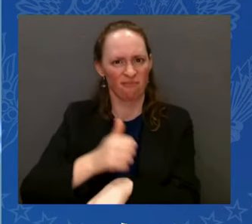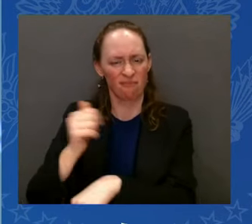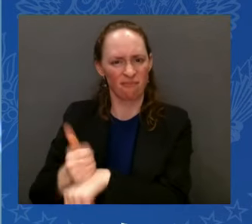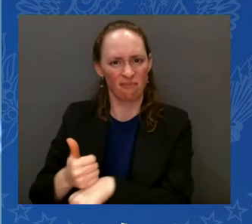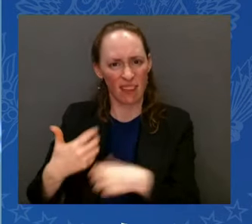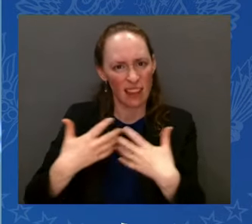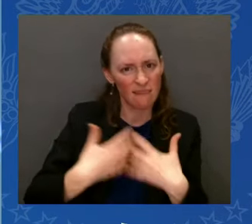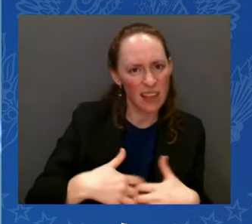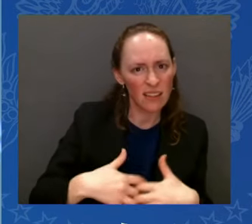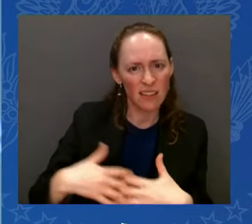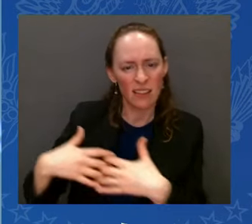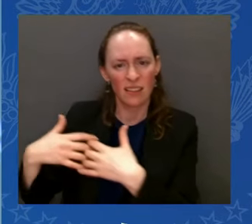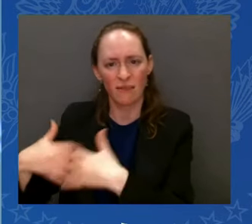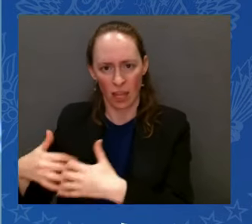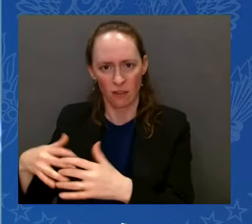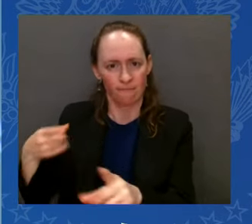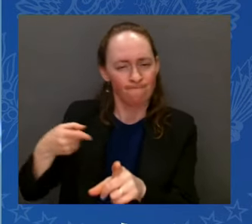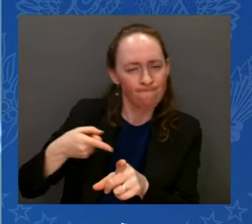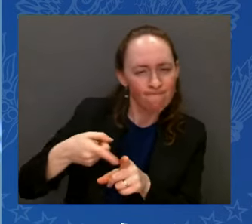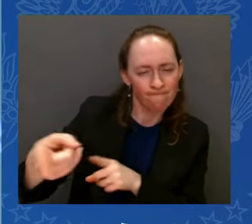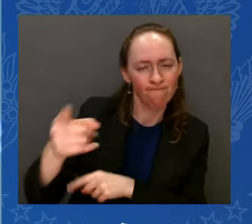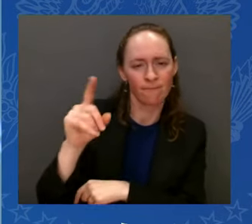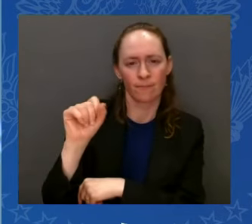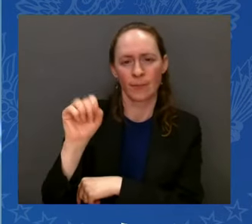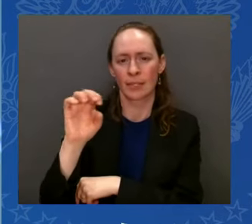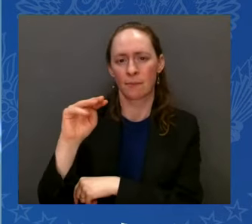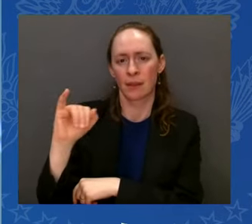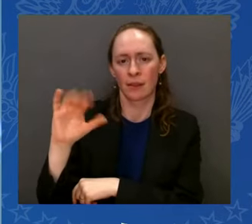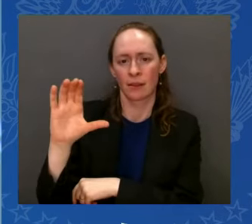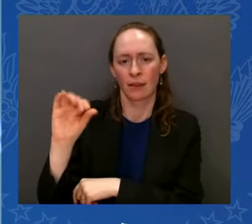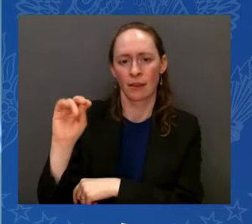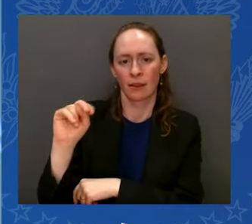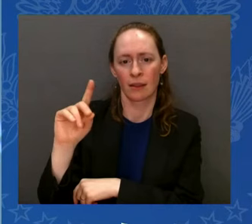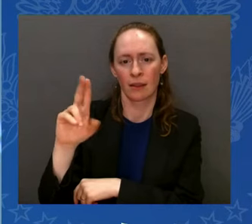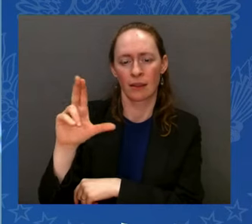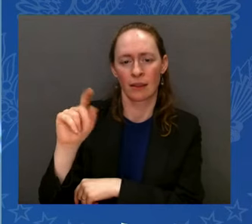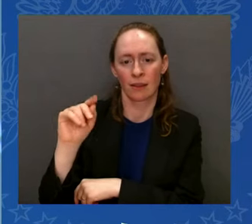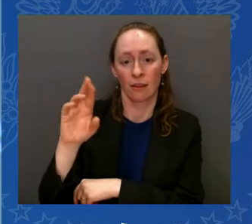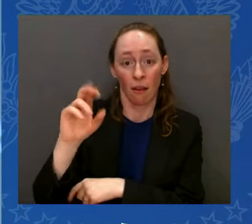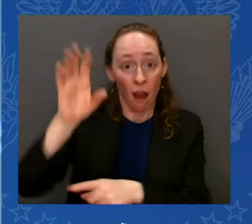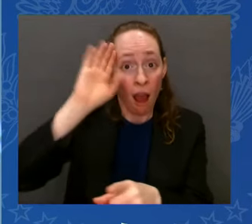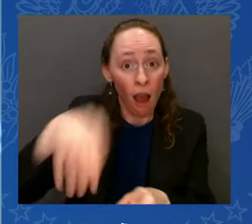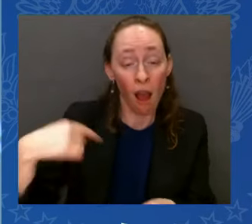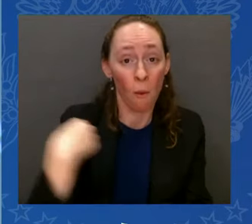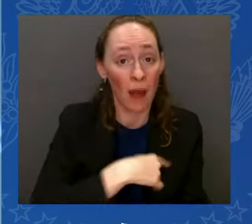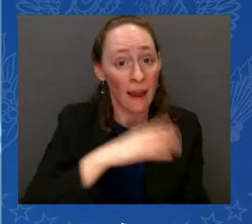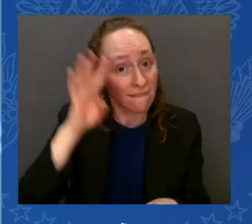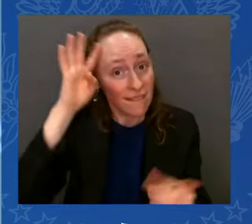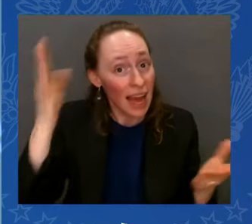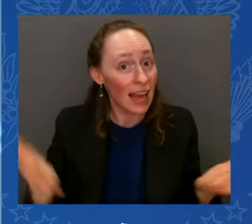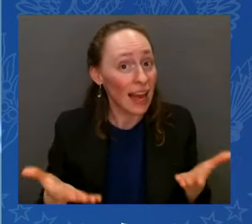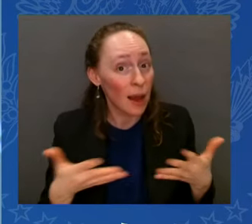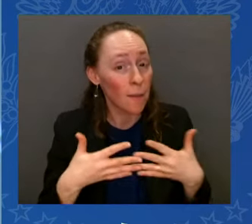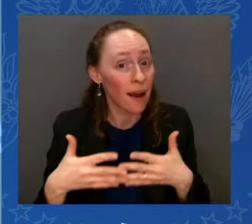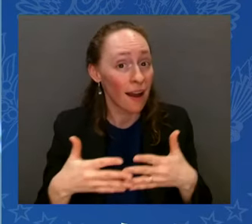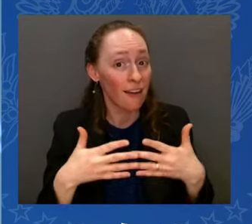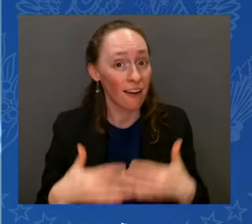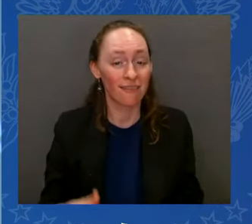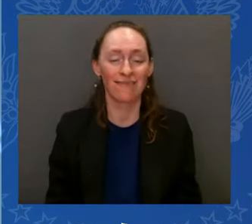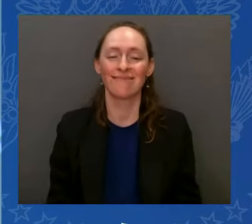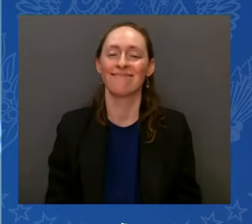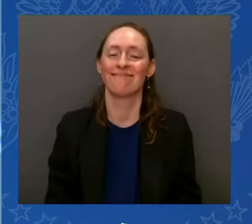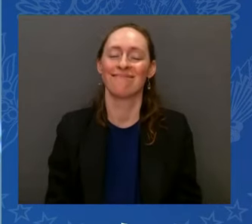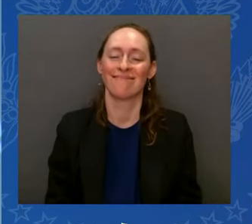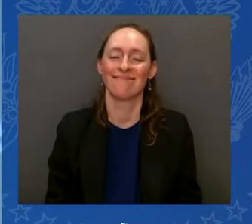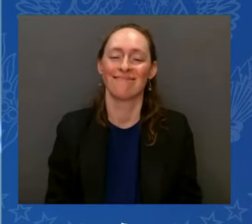America. You got it? Invented in America. Now we used to have 40% of the world's chips